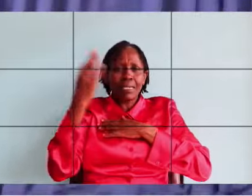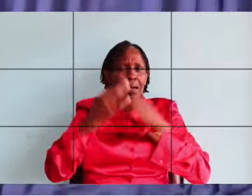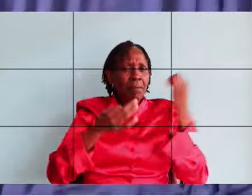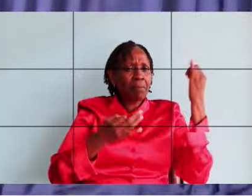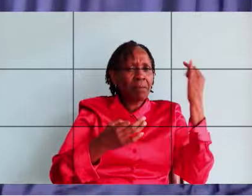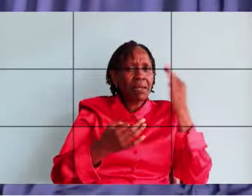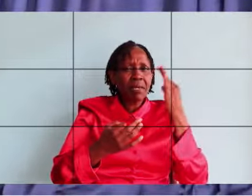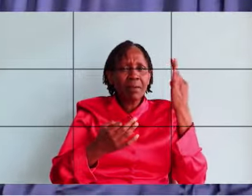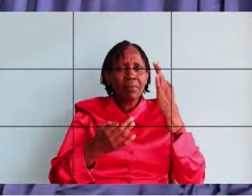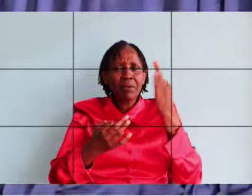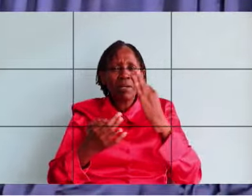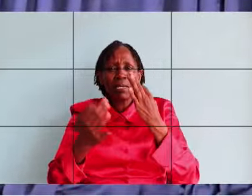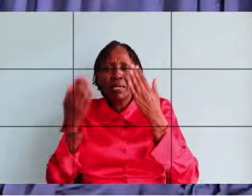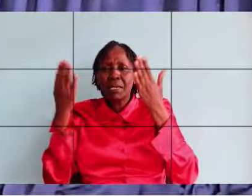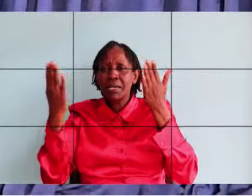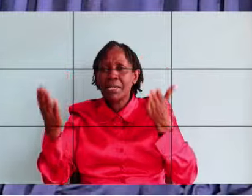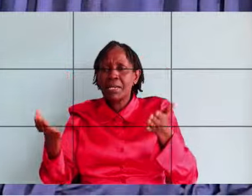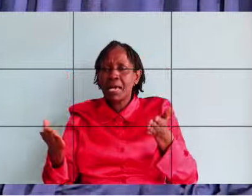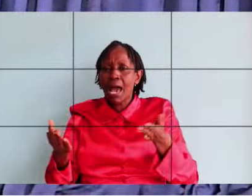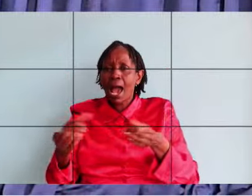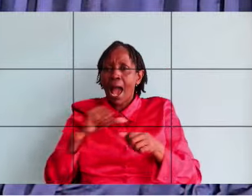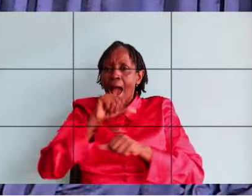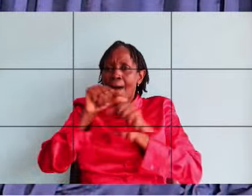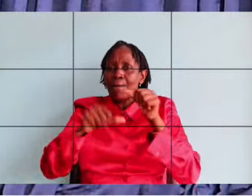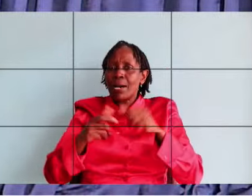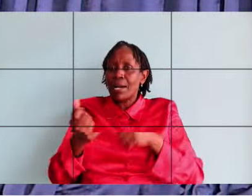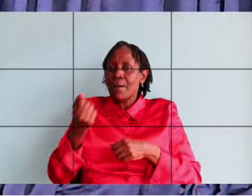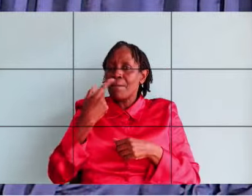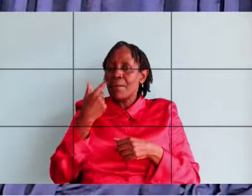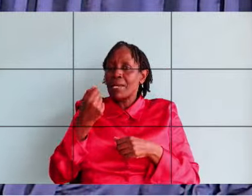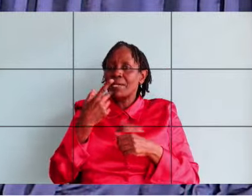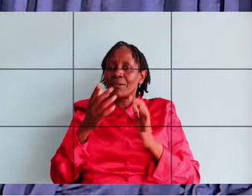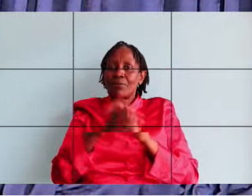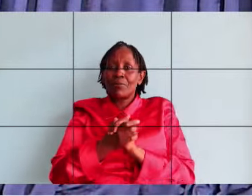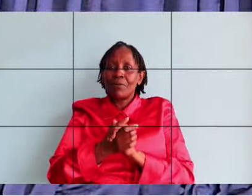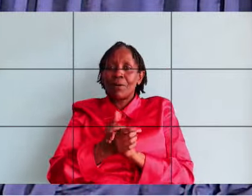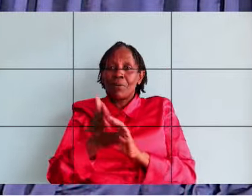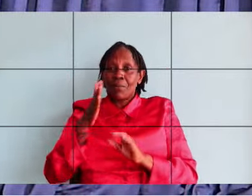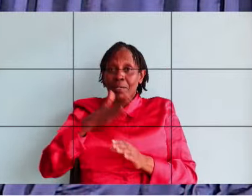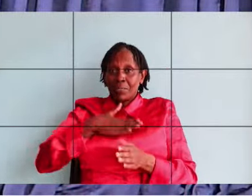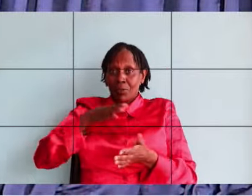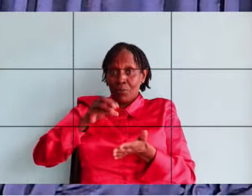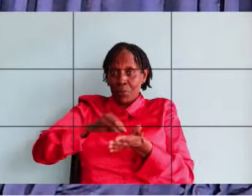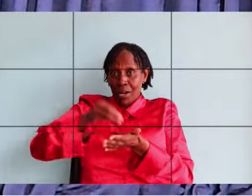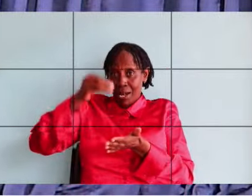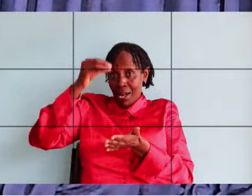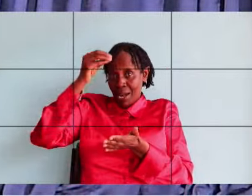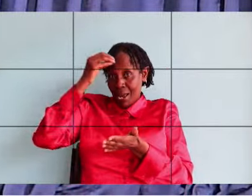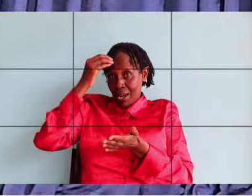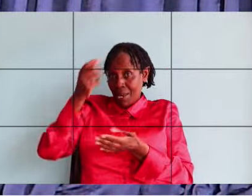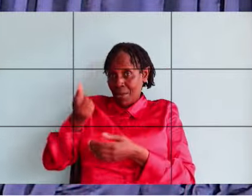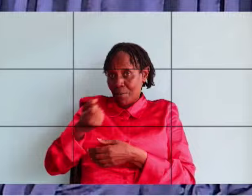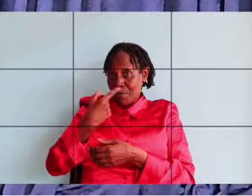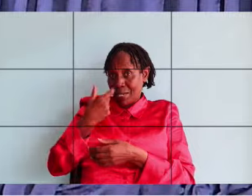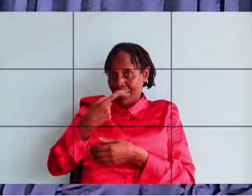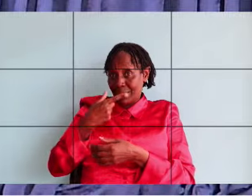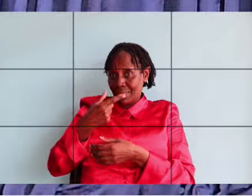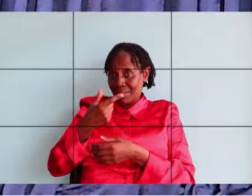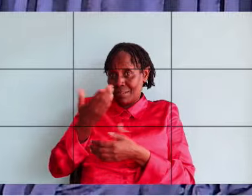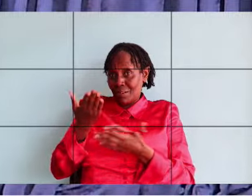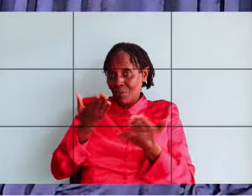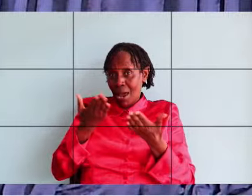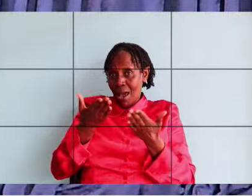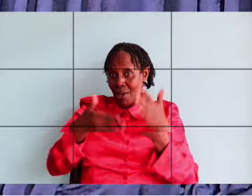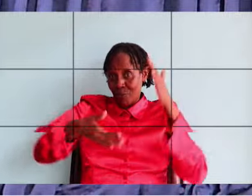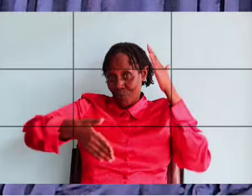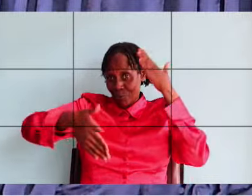of a Medical Missions Agency. At that time, we were medical students. And as we went, you know, around the